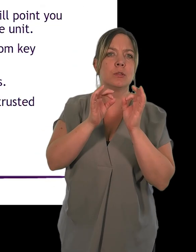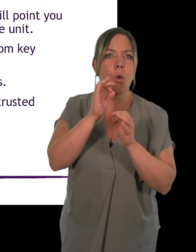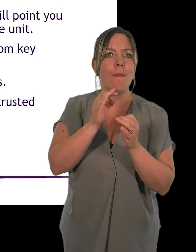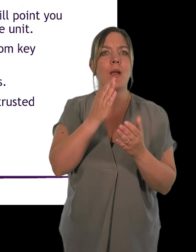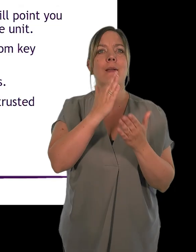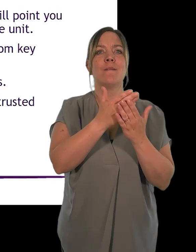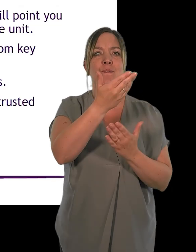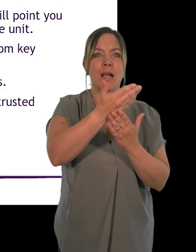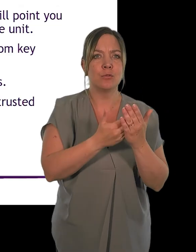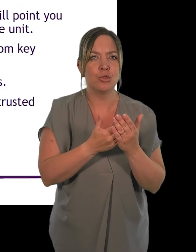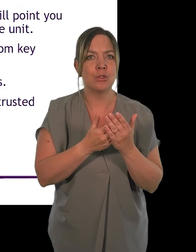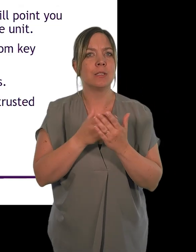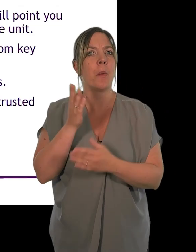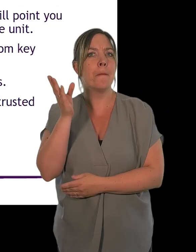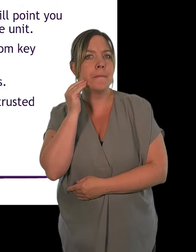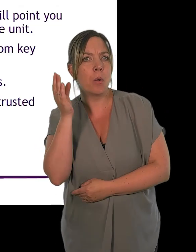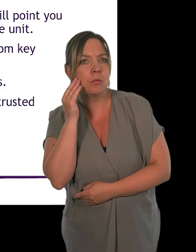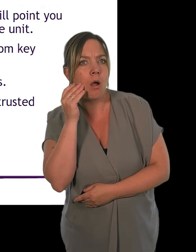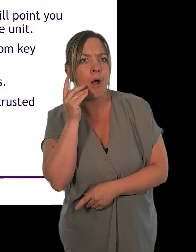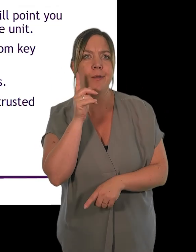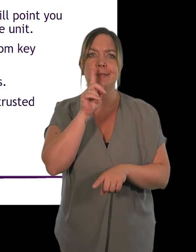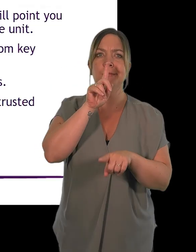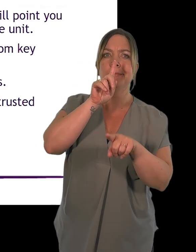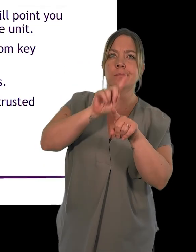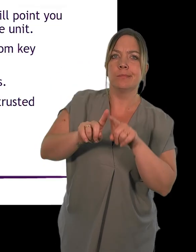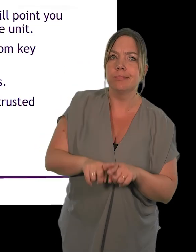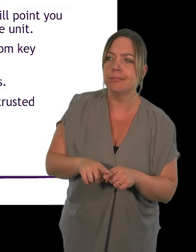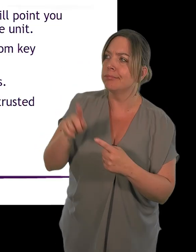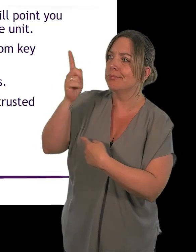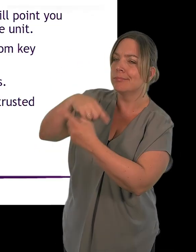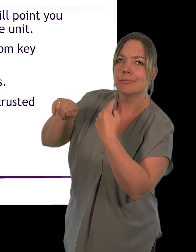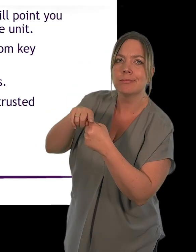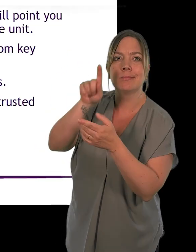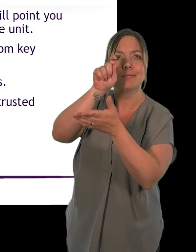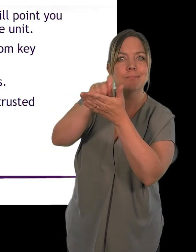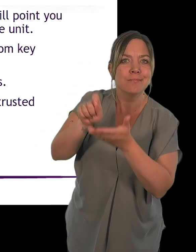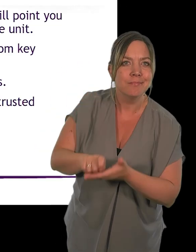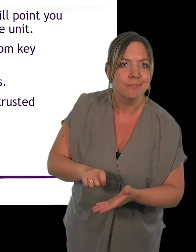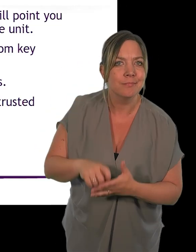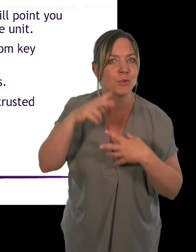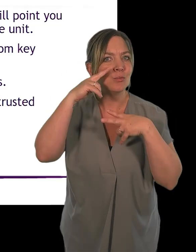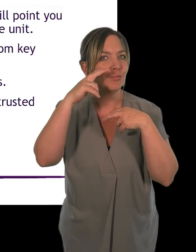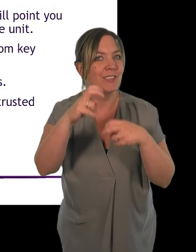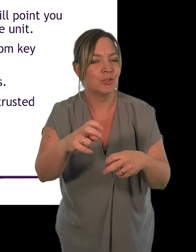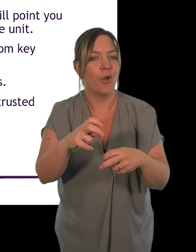key people writing and researching the subject matter